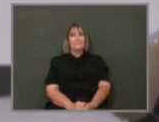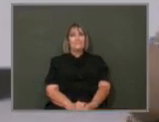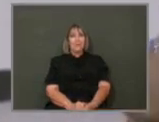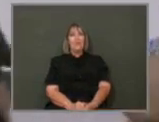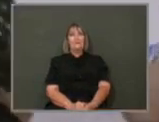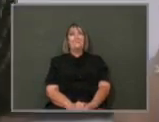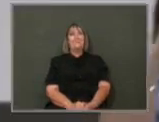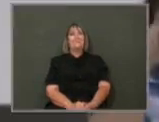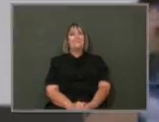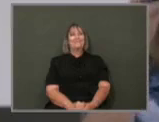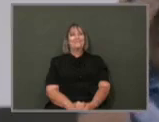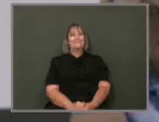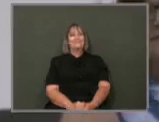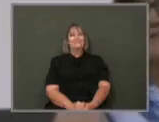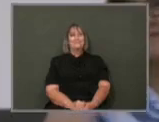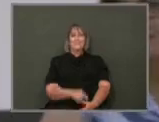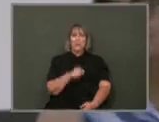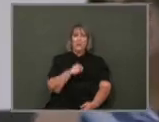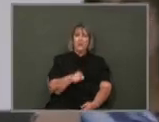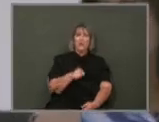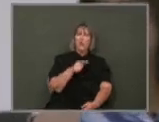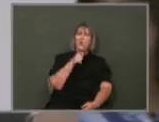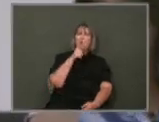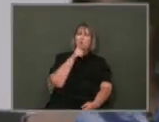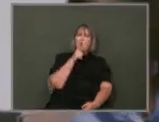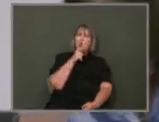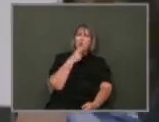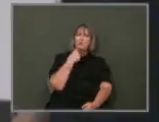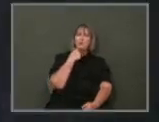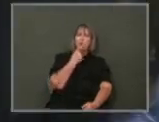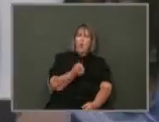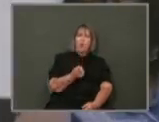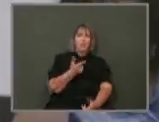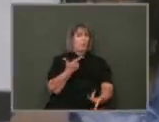I got it. Do you have a name of the person who told you they didn't have the staffing?